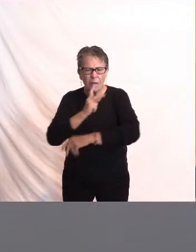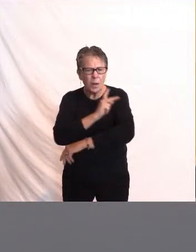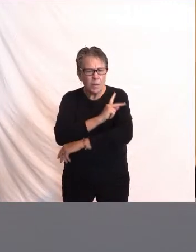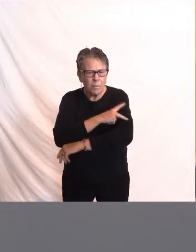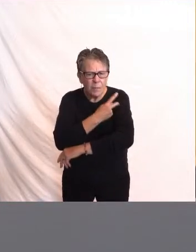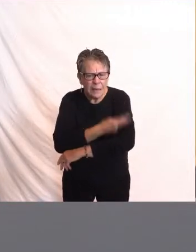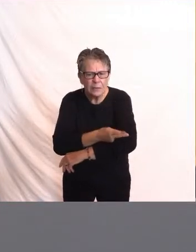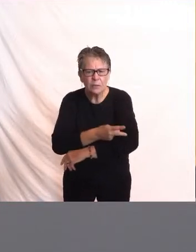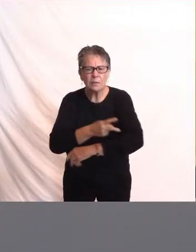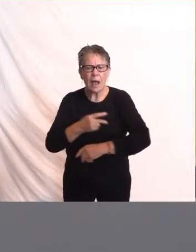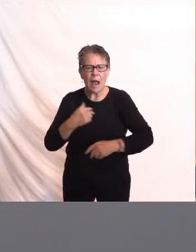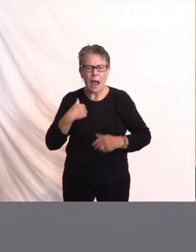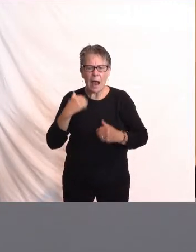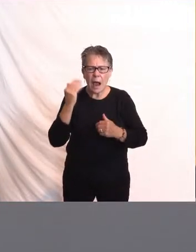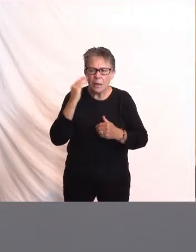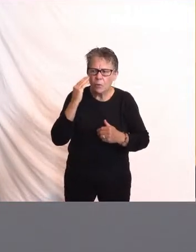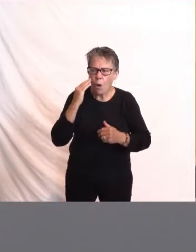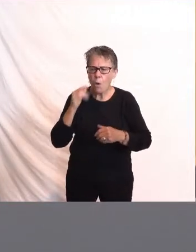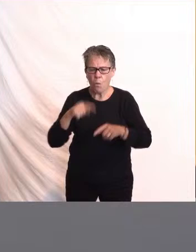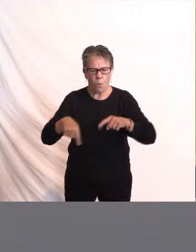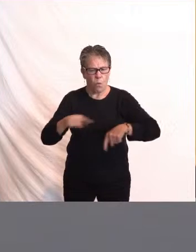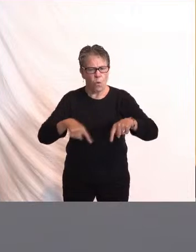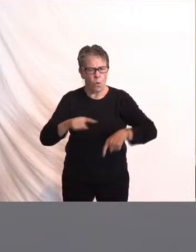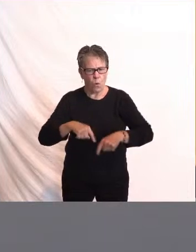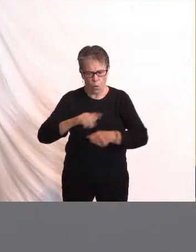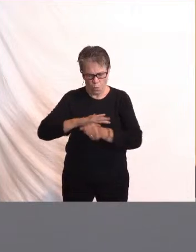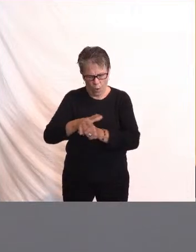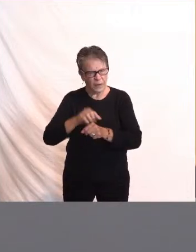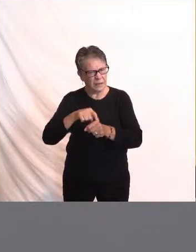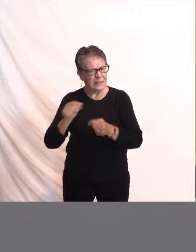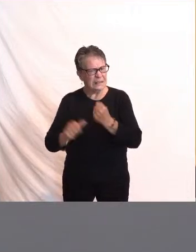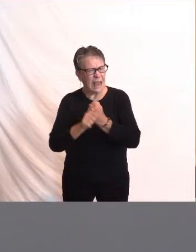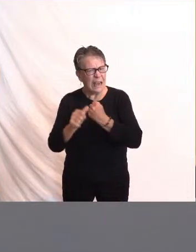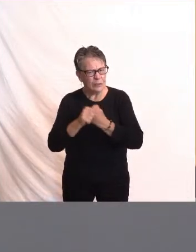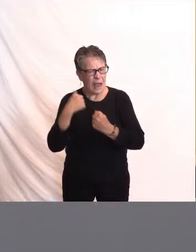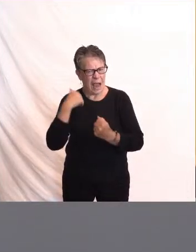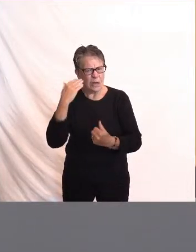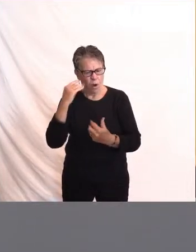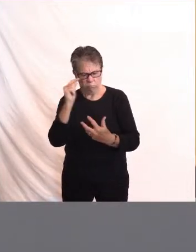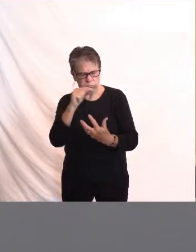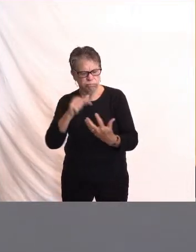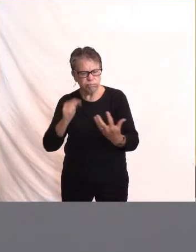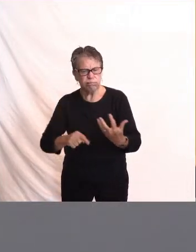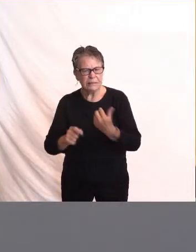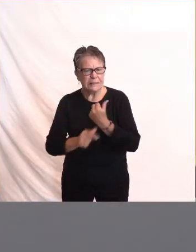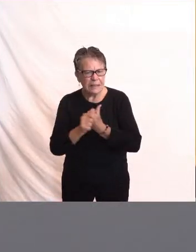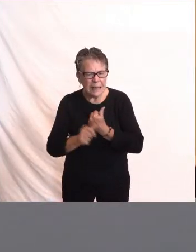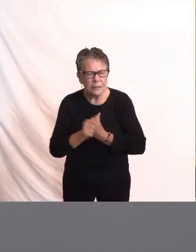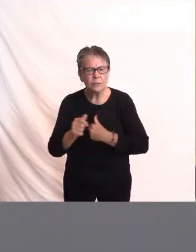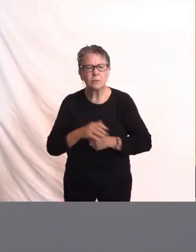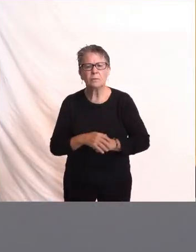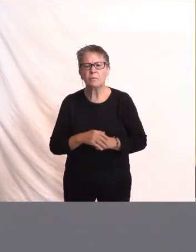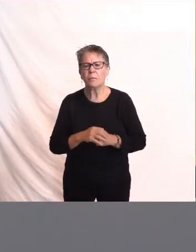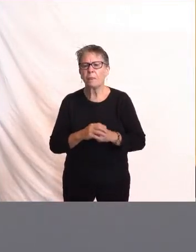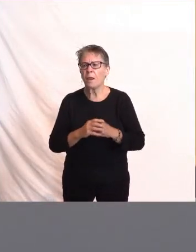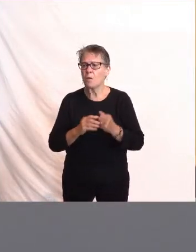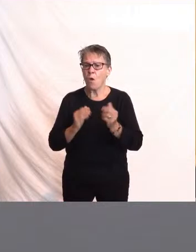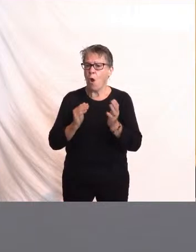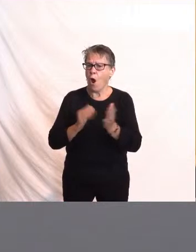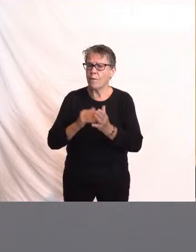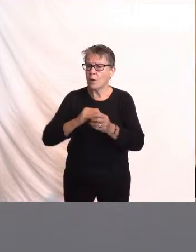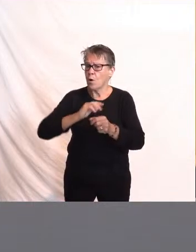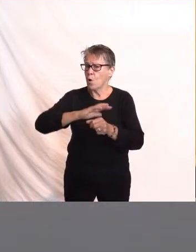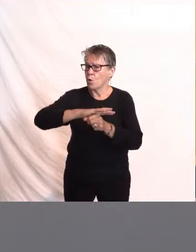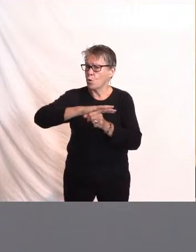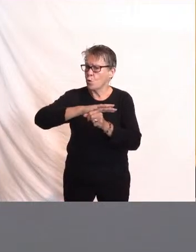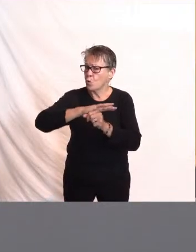while COVID luckily does not cause serious illness commonly in that age group, it sometimes can. It can sometimes have long-term effects, and